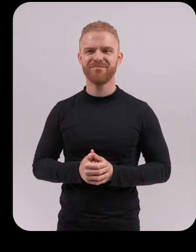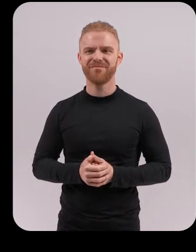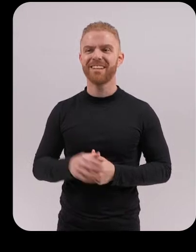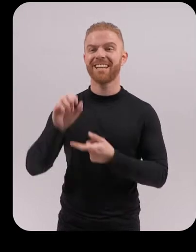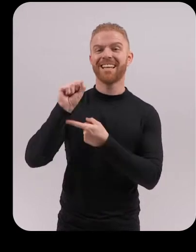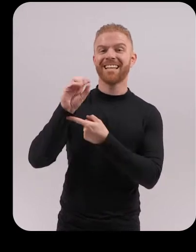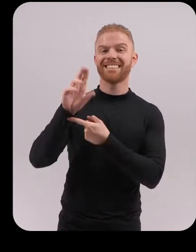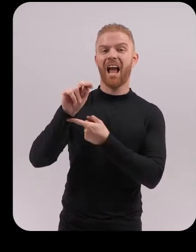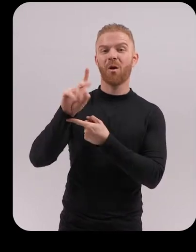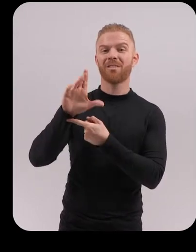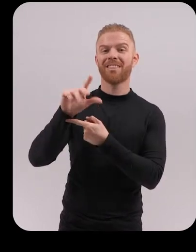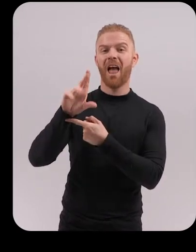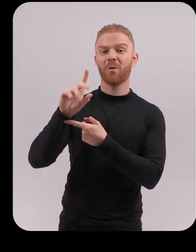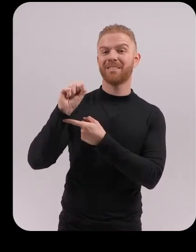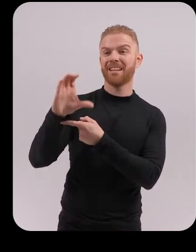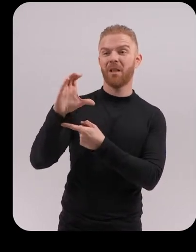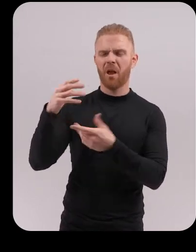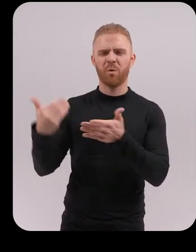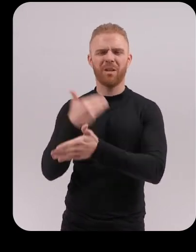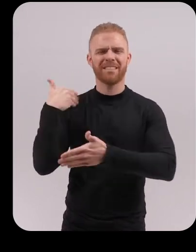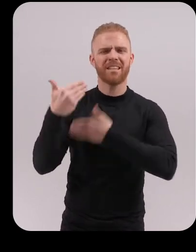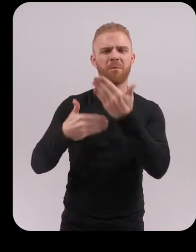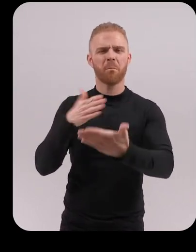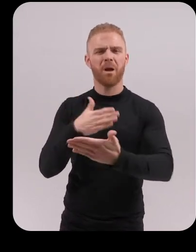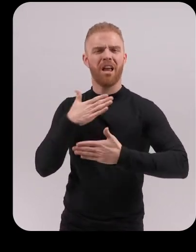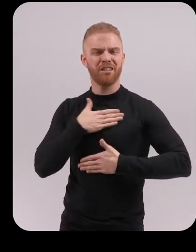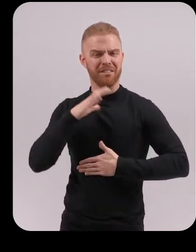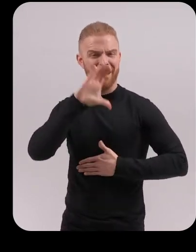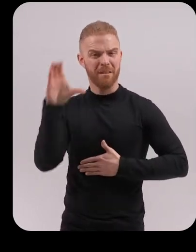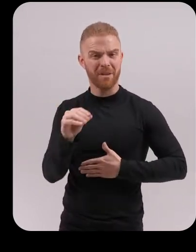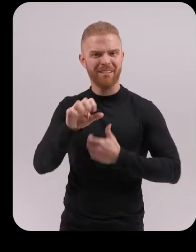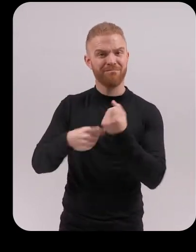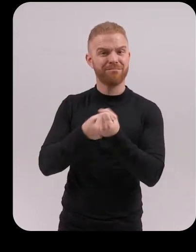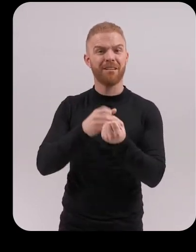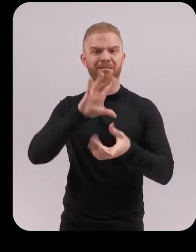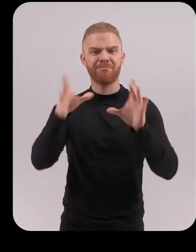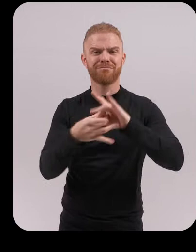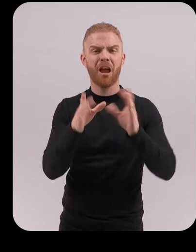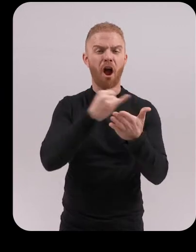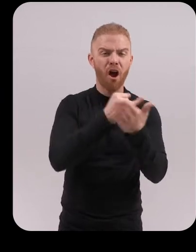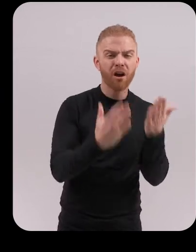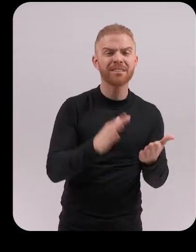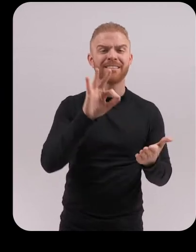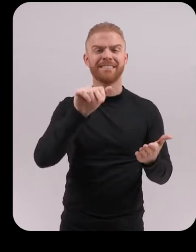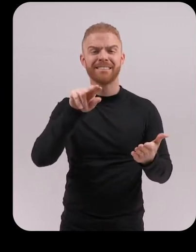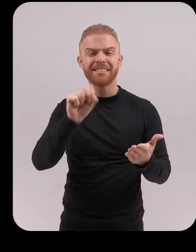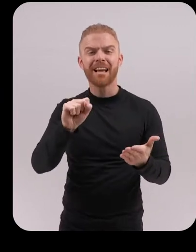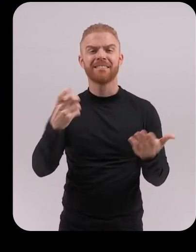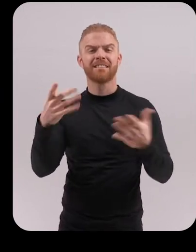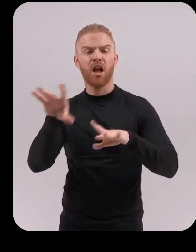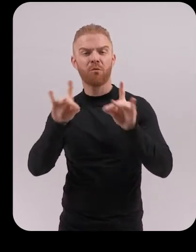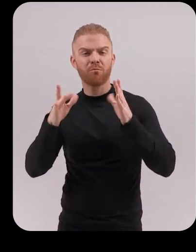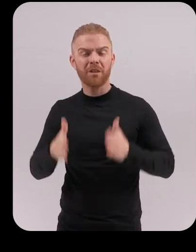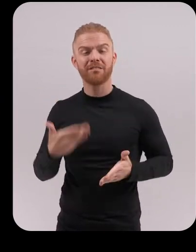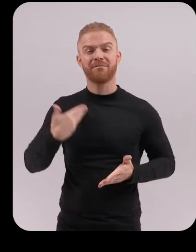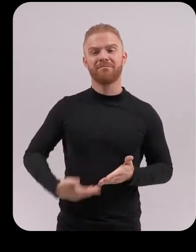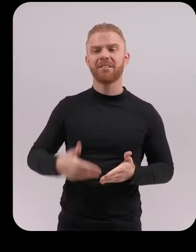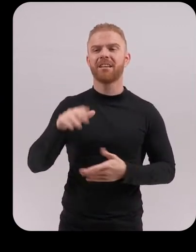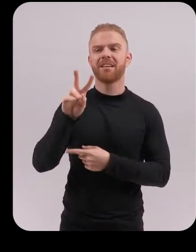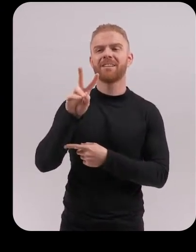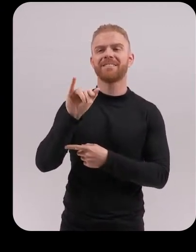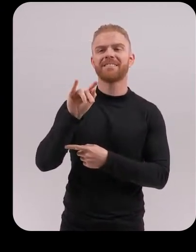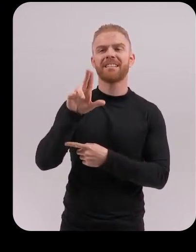SoundCloud is a next-generation music entertainment company powered by an ecosystem of artists, fans, and curators. My name is Vitus